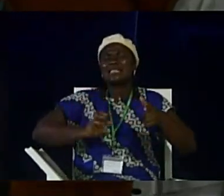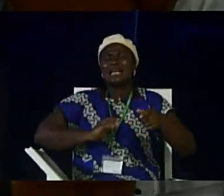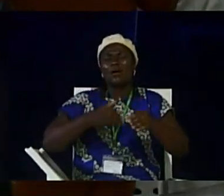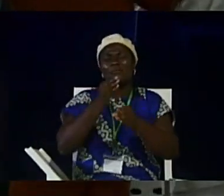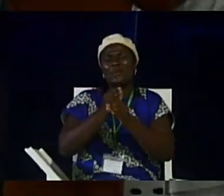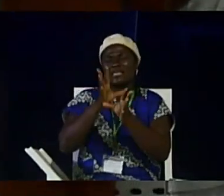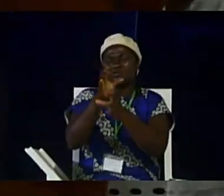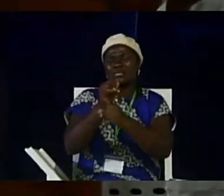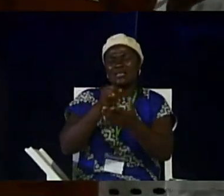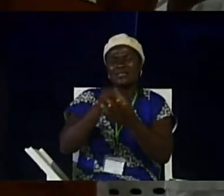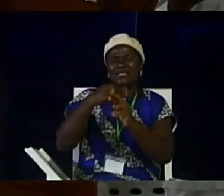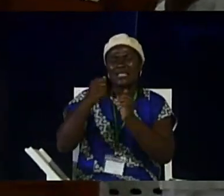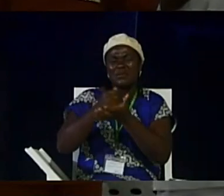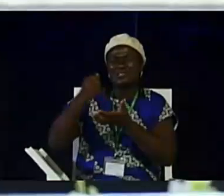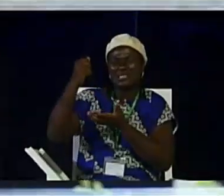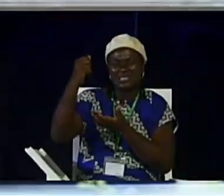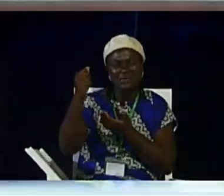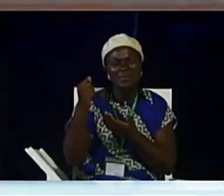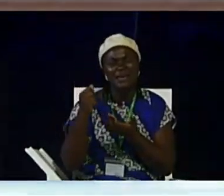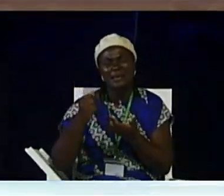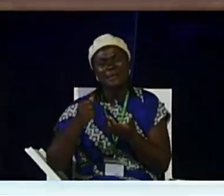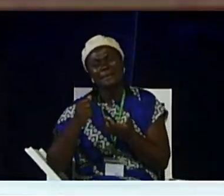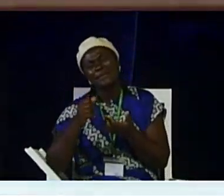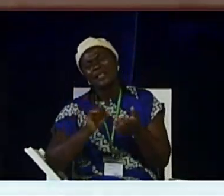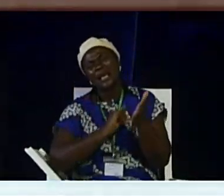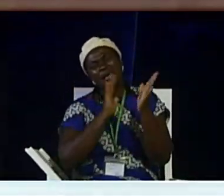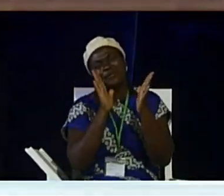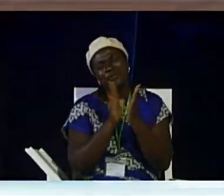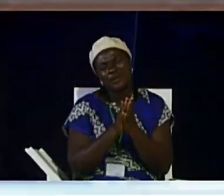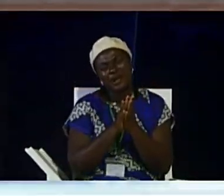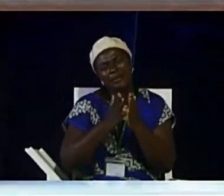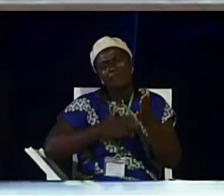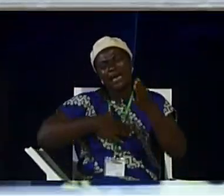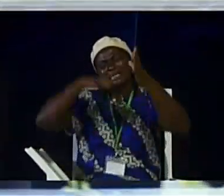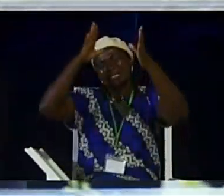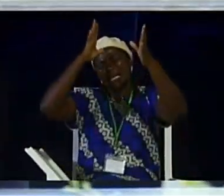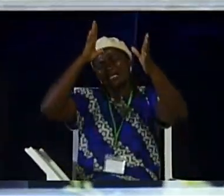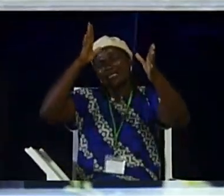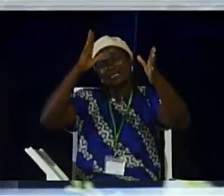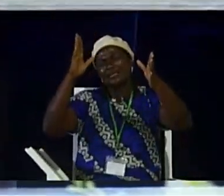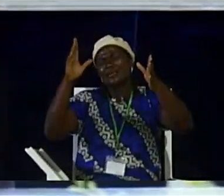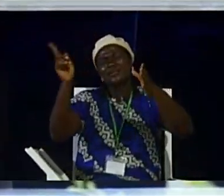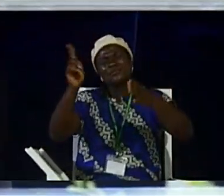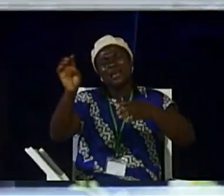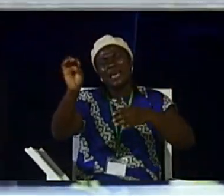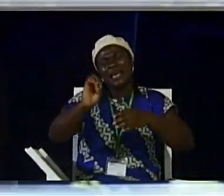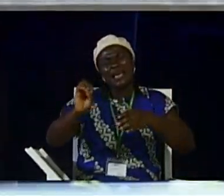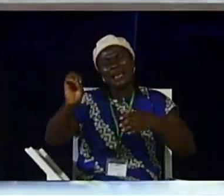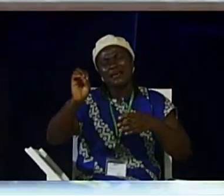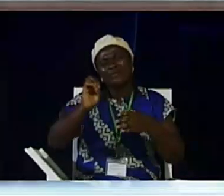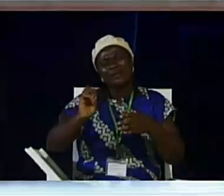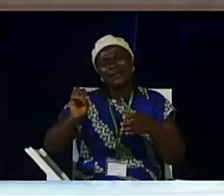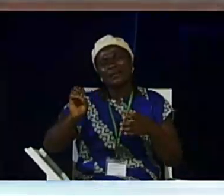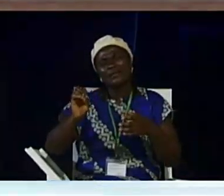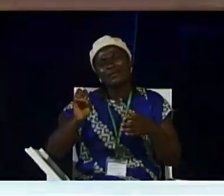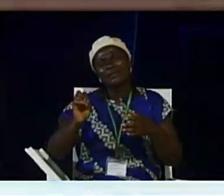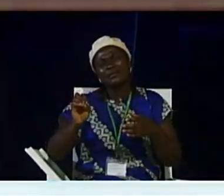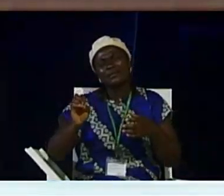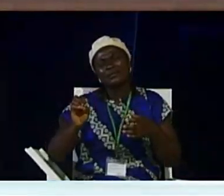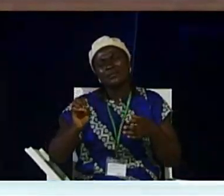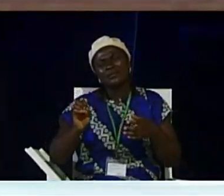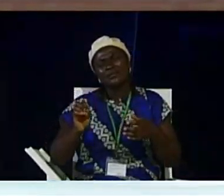Jesus' name. And I pray, my Daddy, wherever they may be, let what